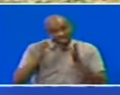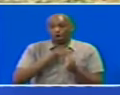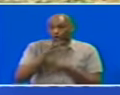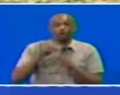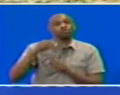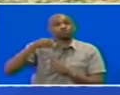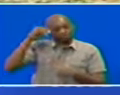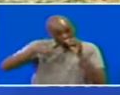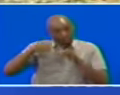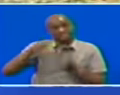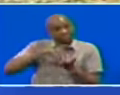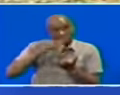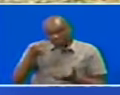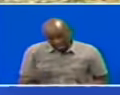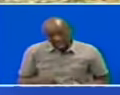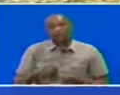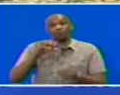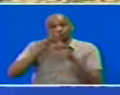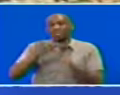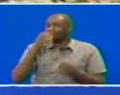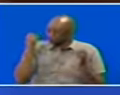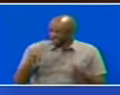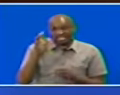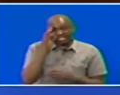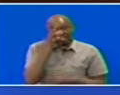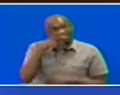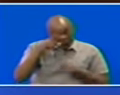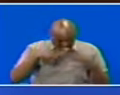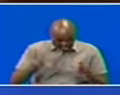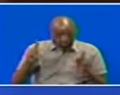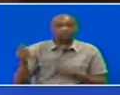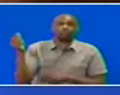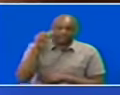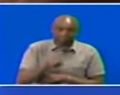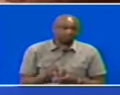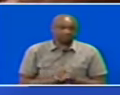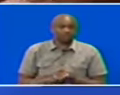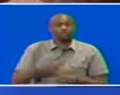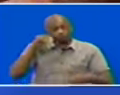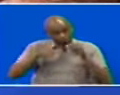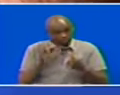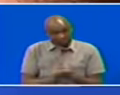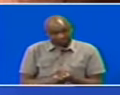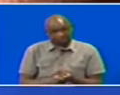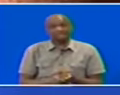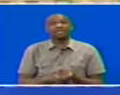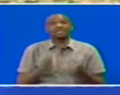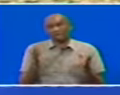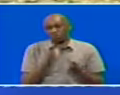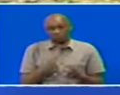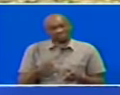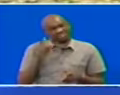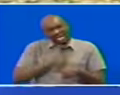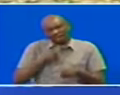stations, all the voters here in Nyeri are allowed an opportunity to vote. Delegate systems, wakati